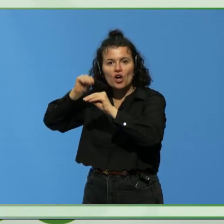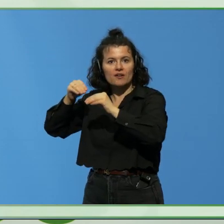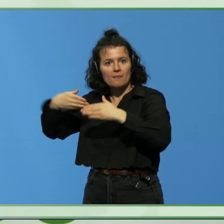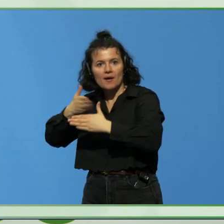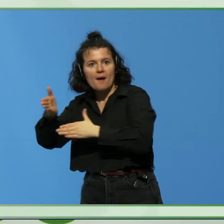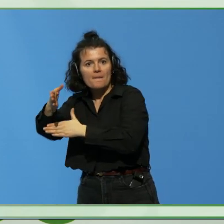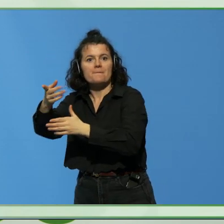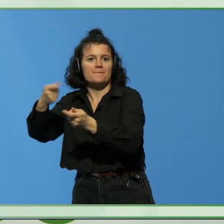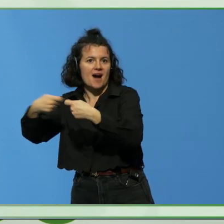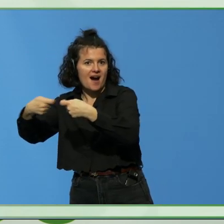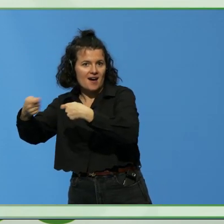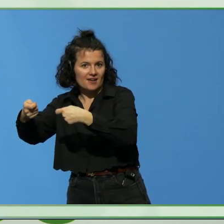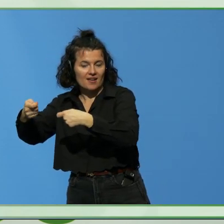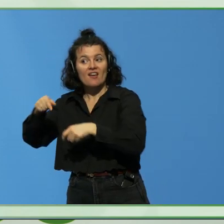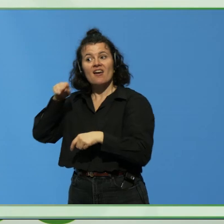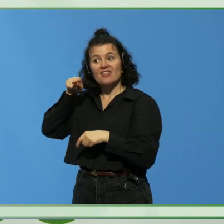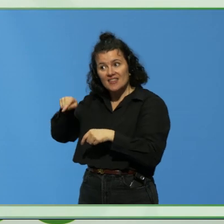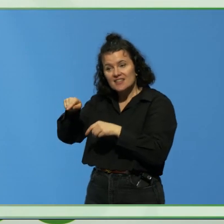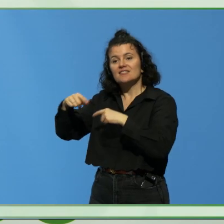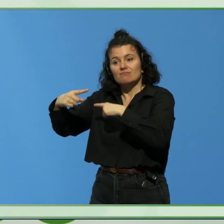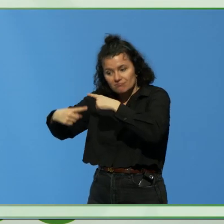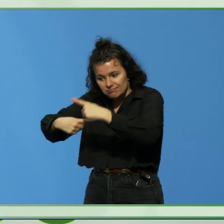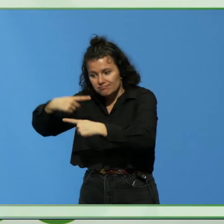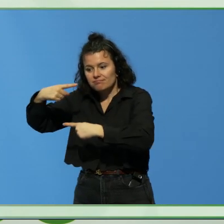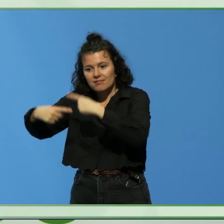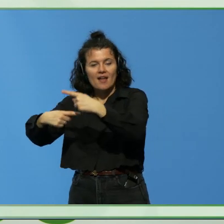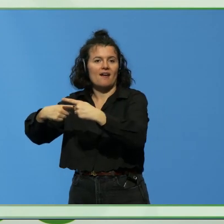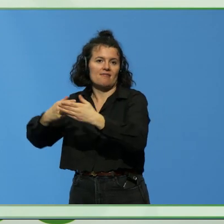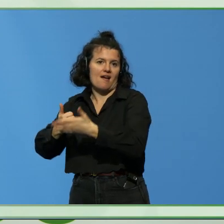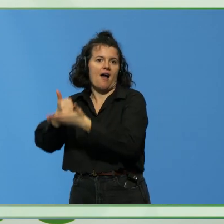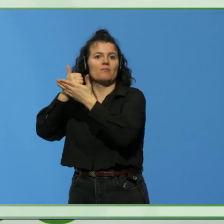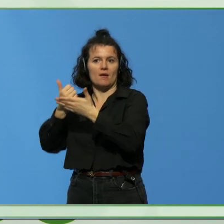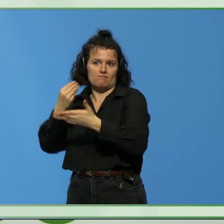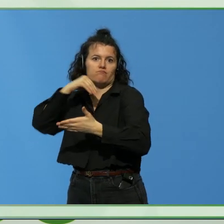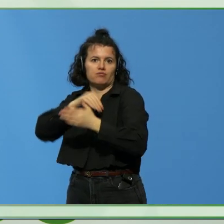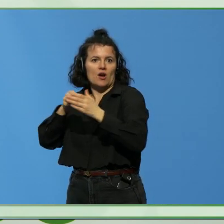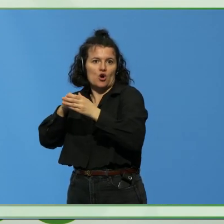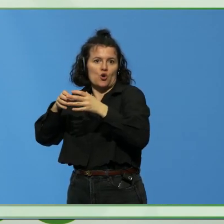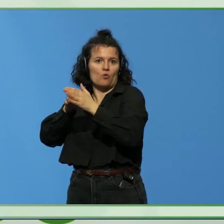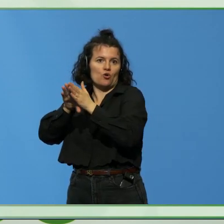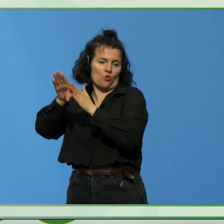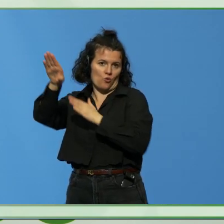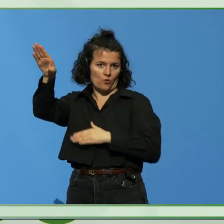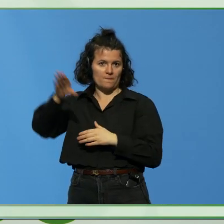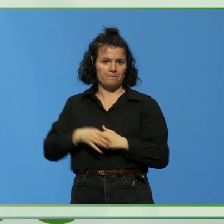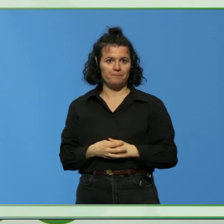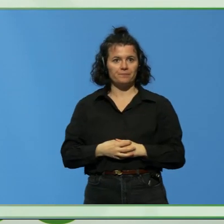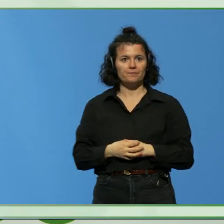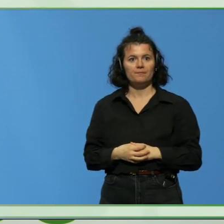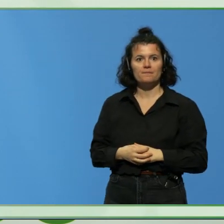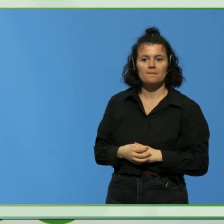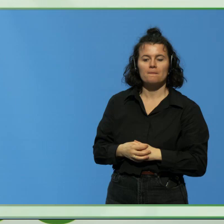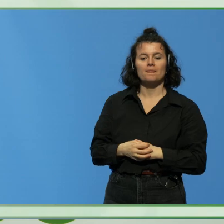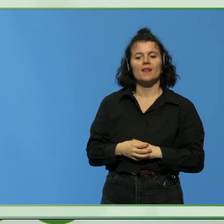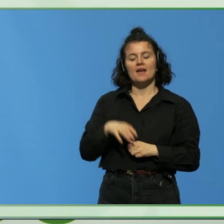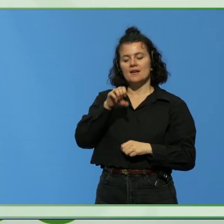these learnings can unlock growth. So this allowed to the first cohort of City Inclusivity